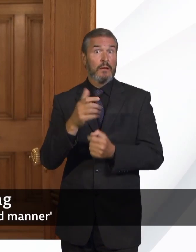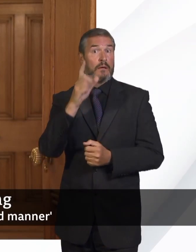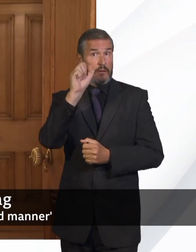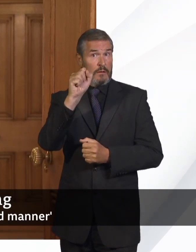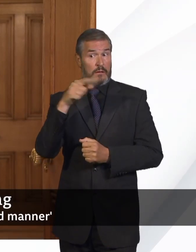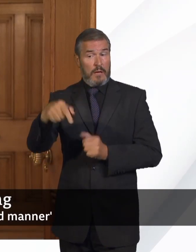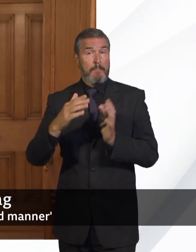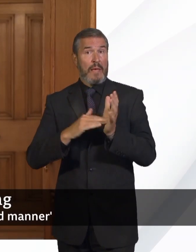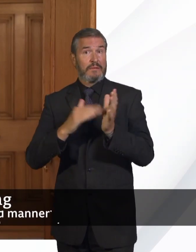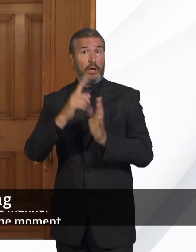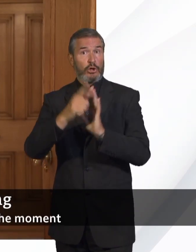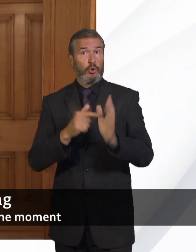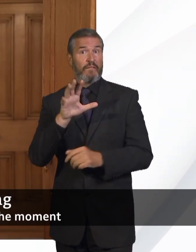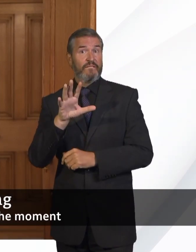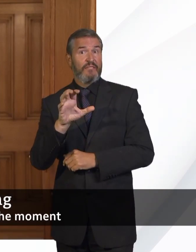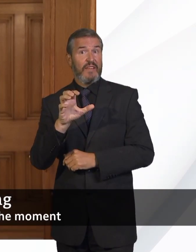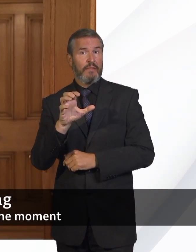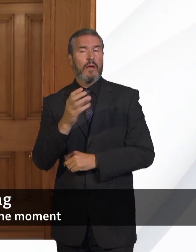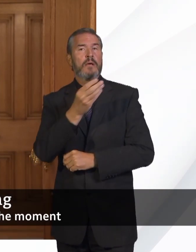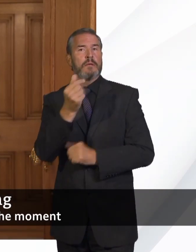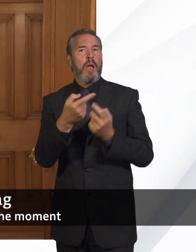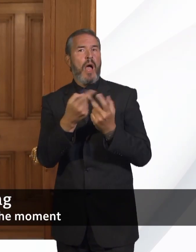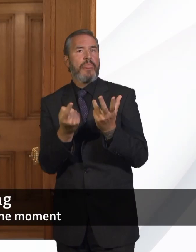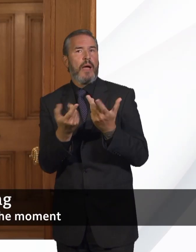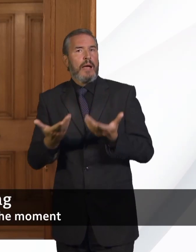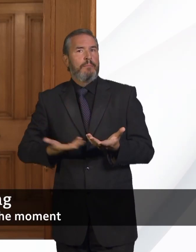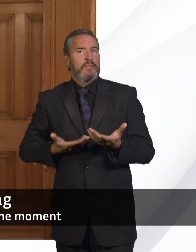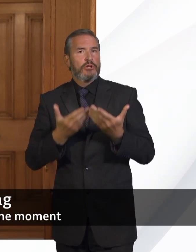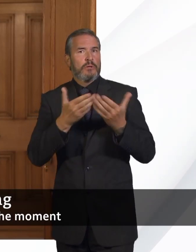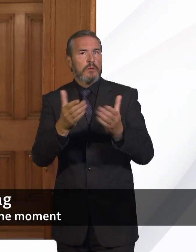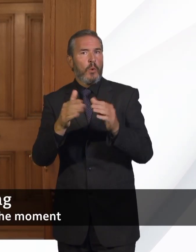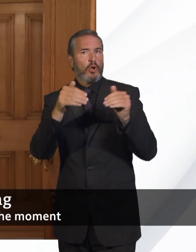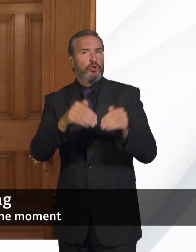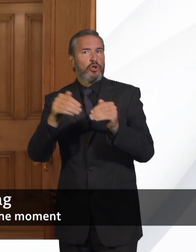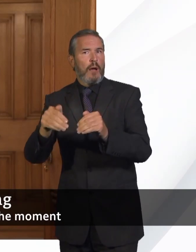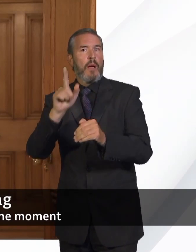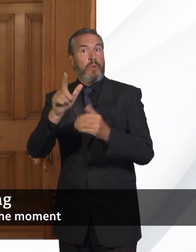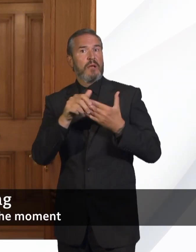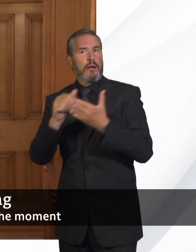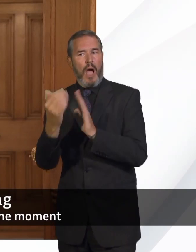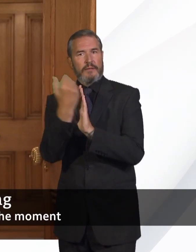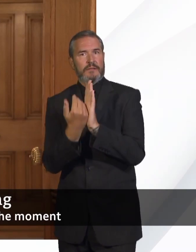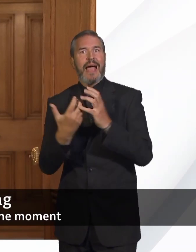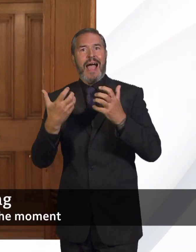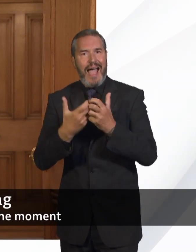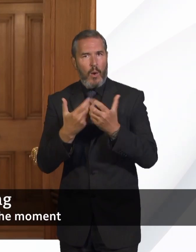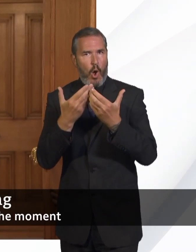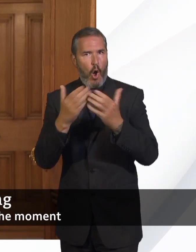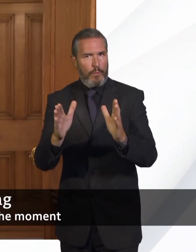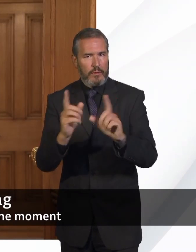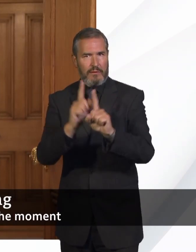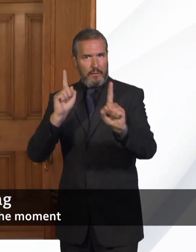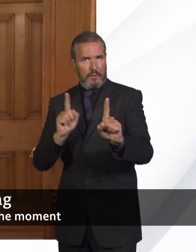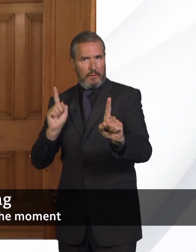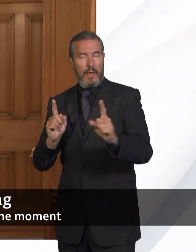Monday we're going to be opening up further parts of their economy. We're doing this in a gradual way, and we will continue to do that